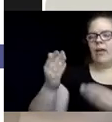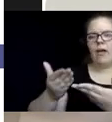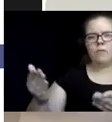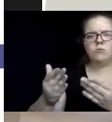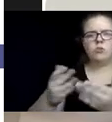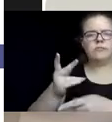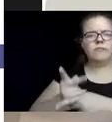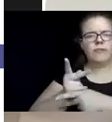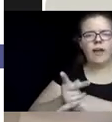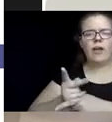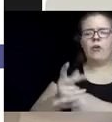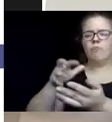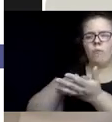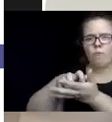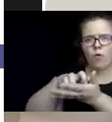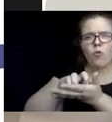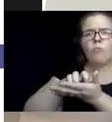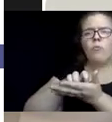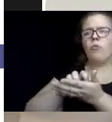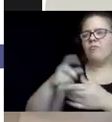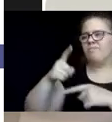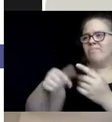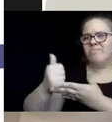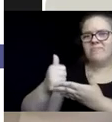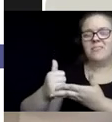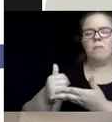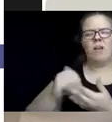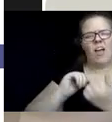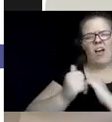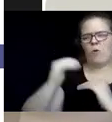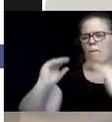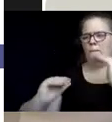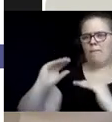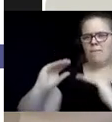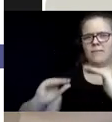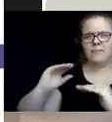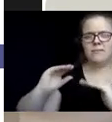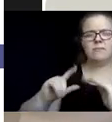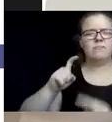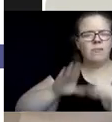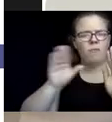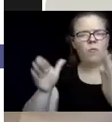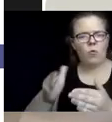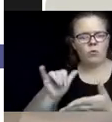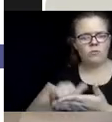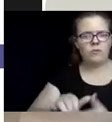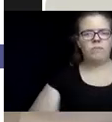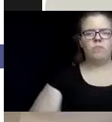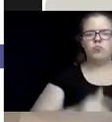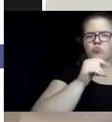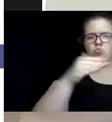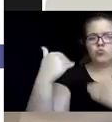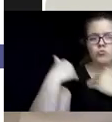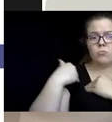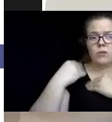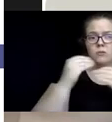vulnerable and helpless. How do we balance those couple of things? We need to be focusing on those. Who's responsible for fixing it?